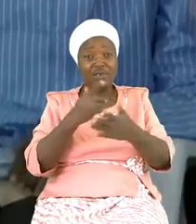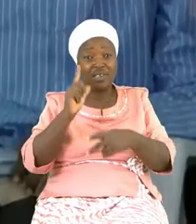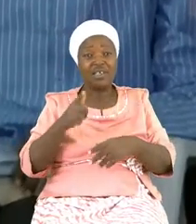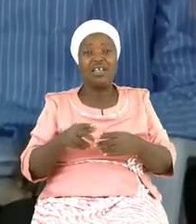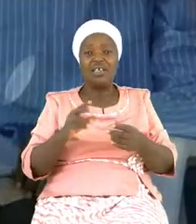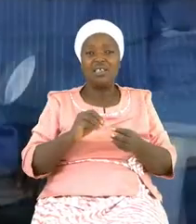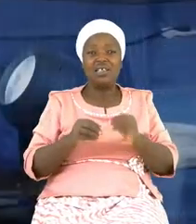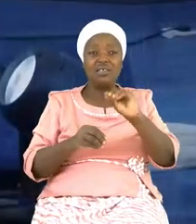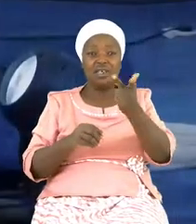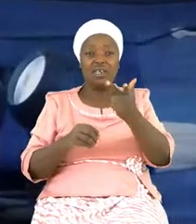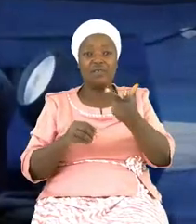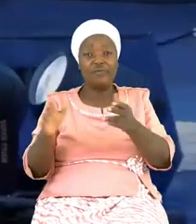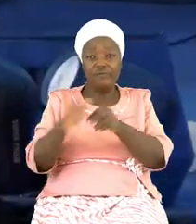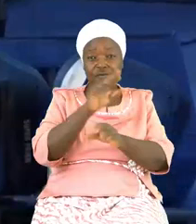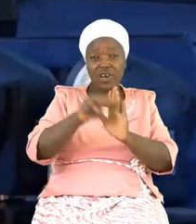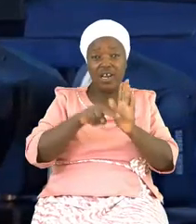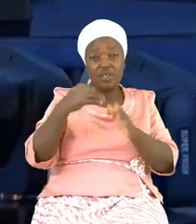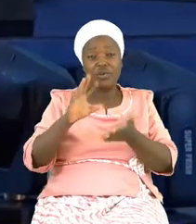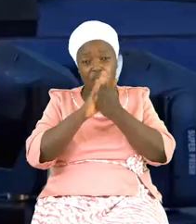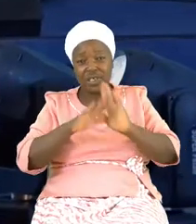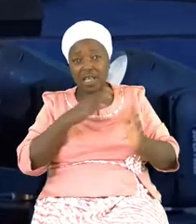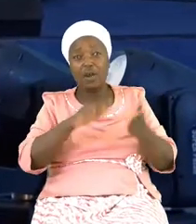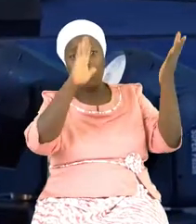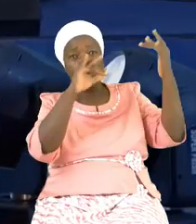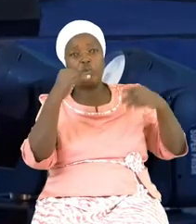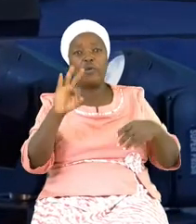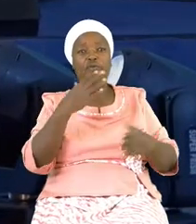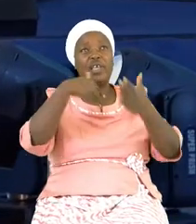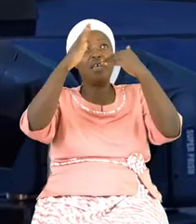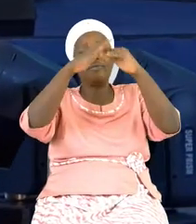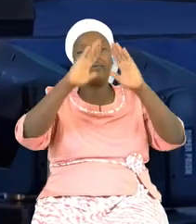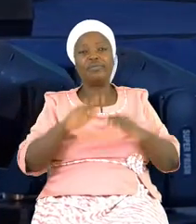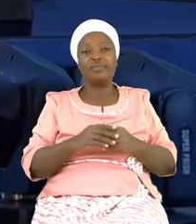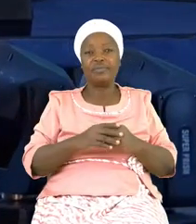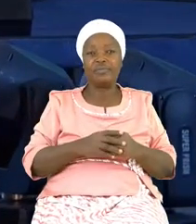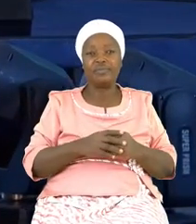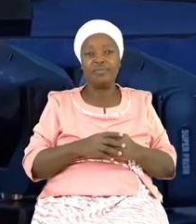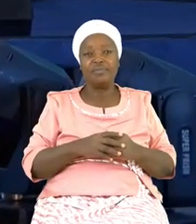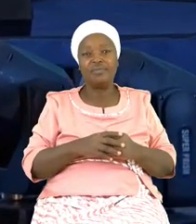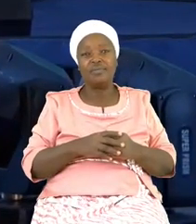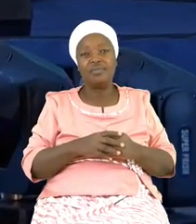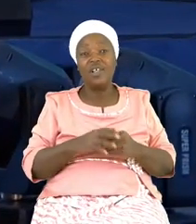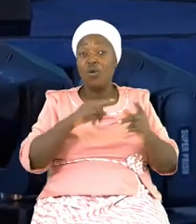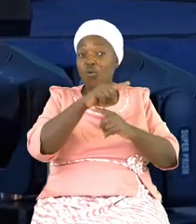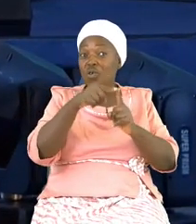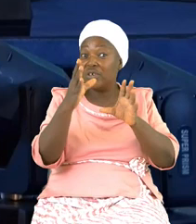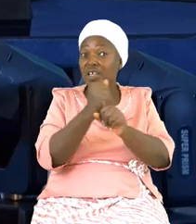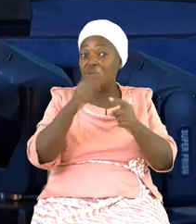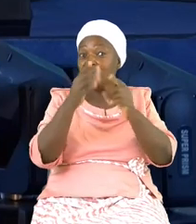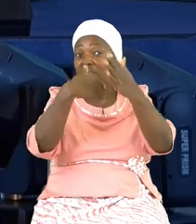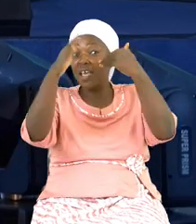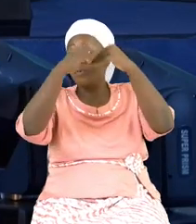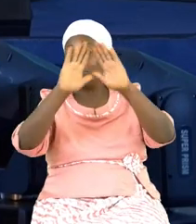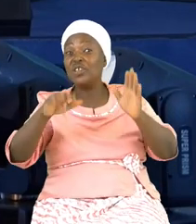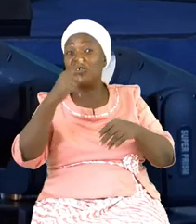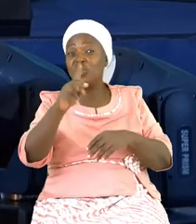of heaven. Hope of heaven. Hope of heaven. When you get to heaven, your joy